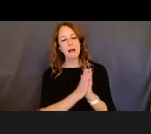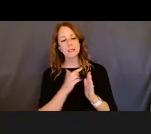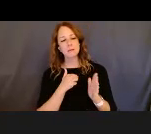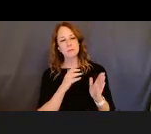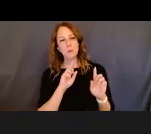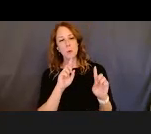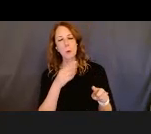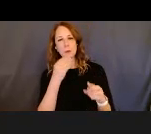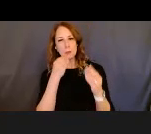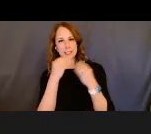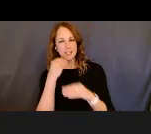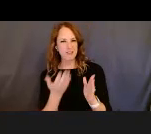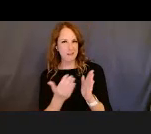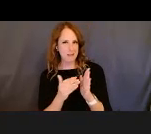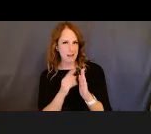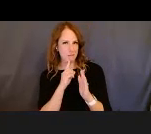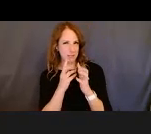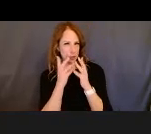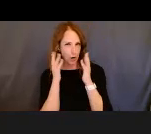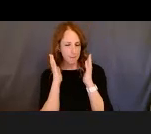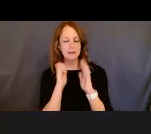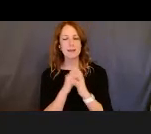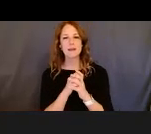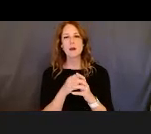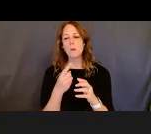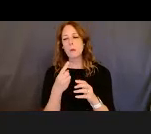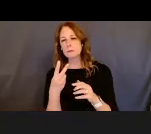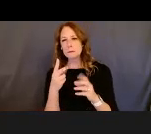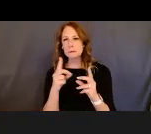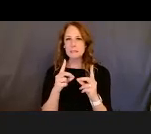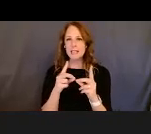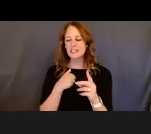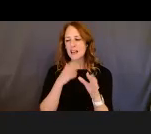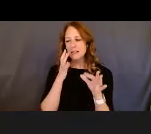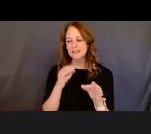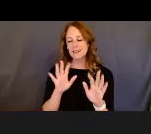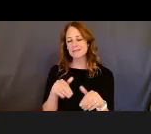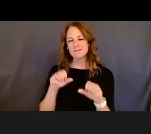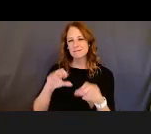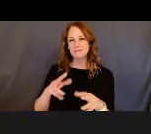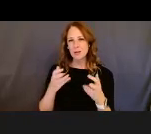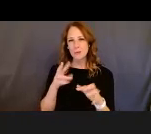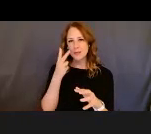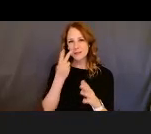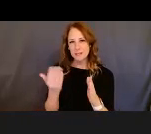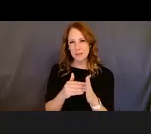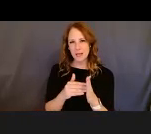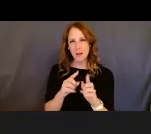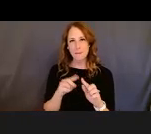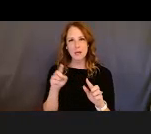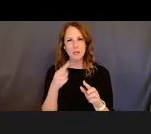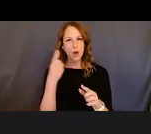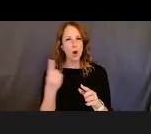right? So after about 1 or 2 dates with this individual, I decided not to see him anymore. But he was always